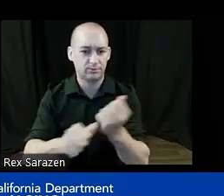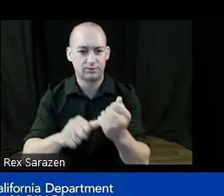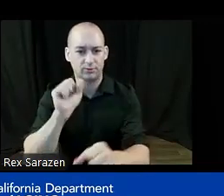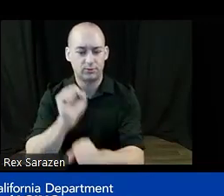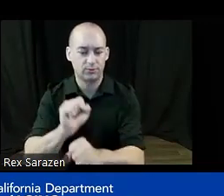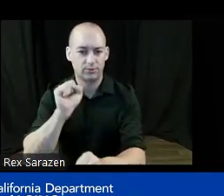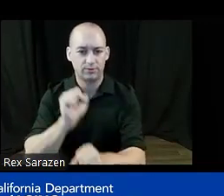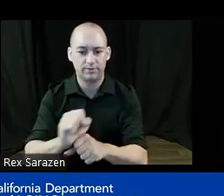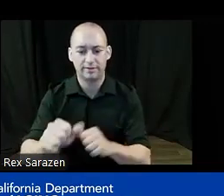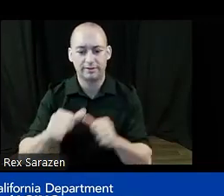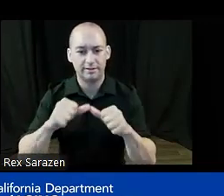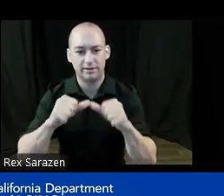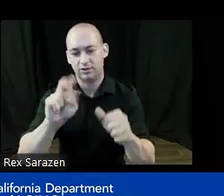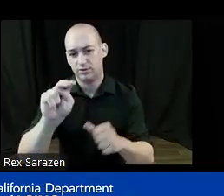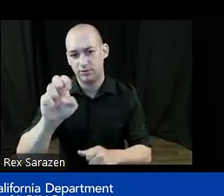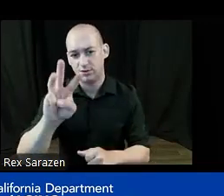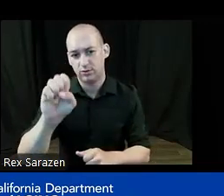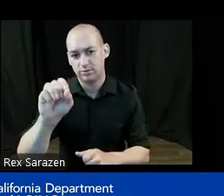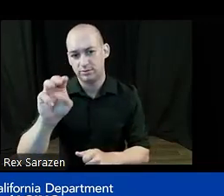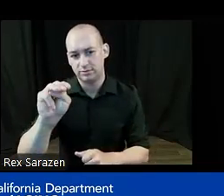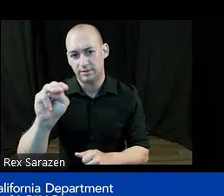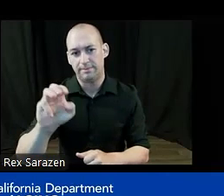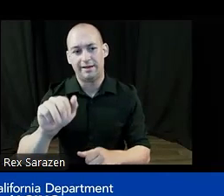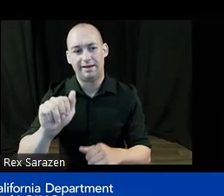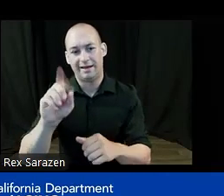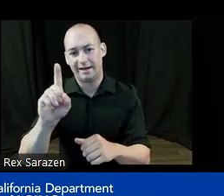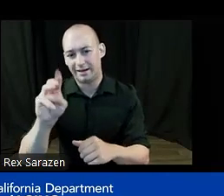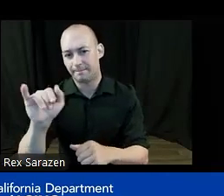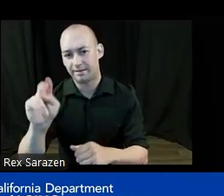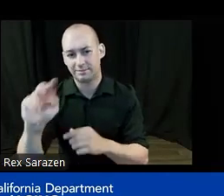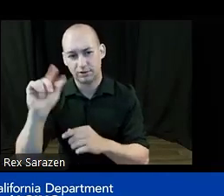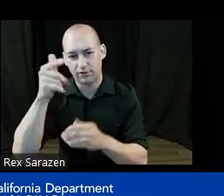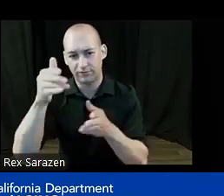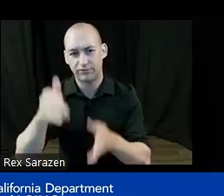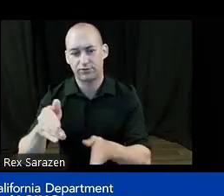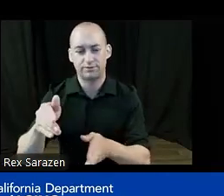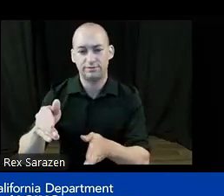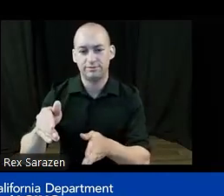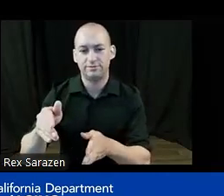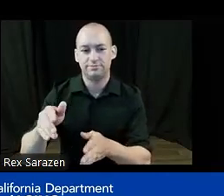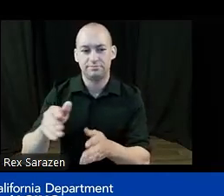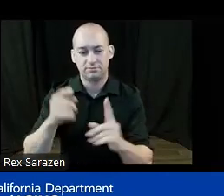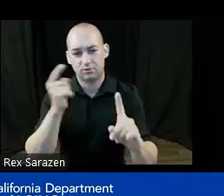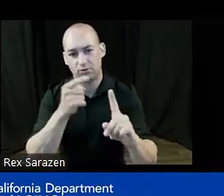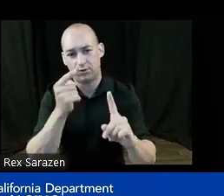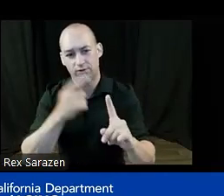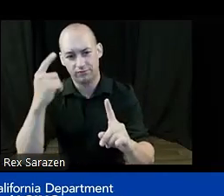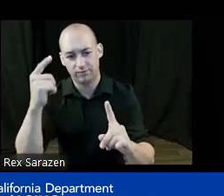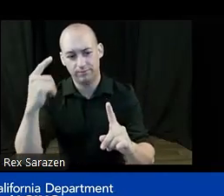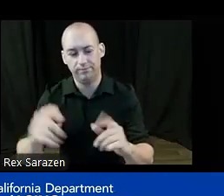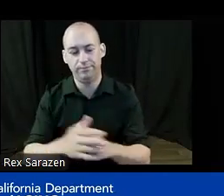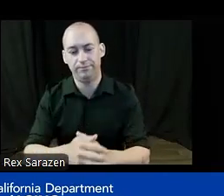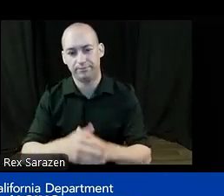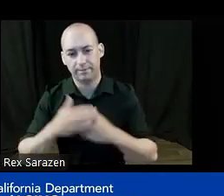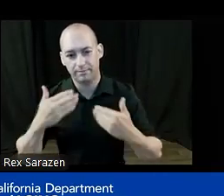Newsom administration's commitment to LTSS financing. So I'm so pleased to be here today. Like you, I'll be listening